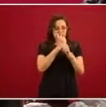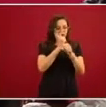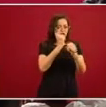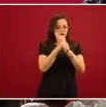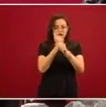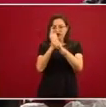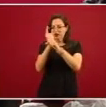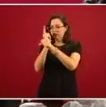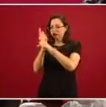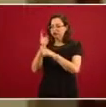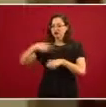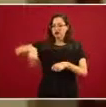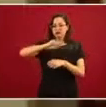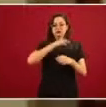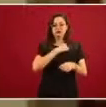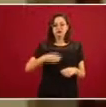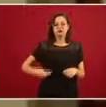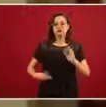friendly.